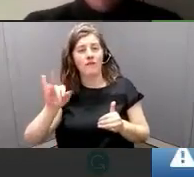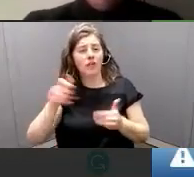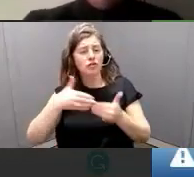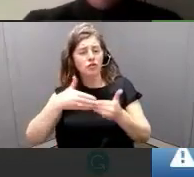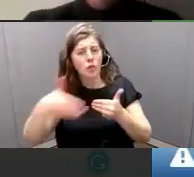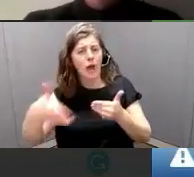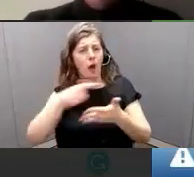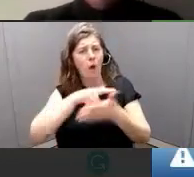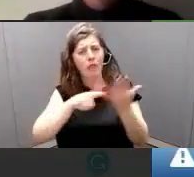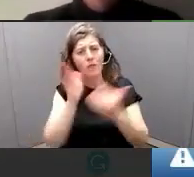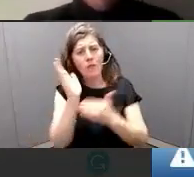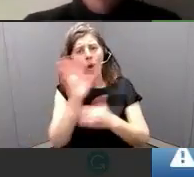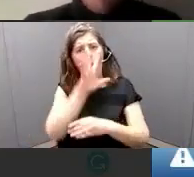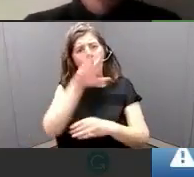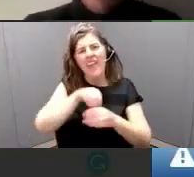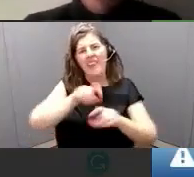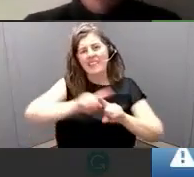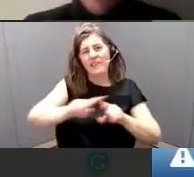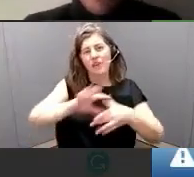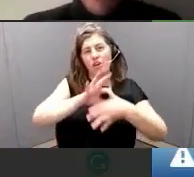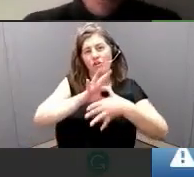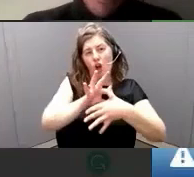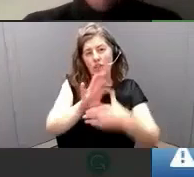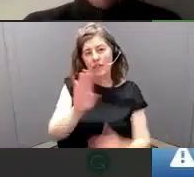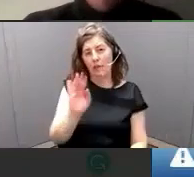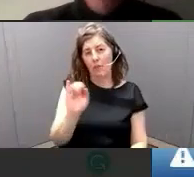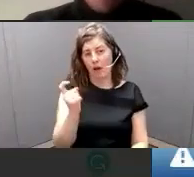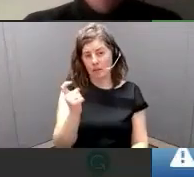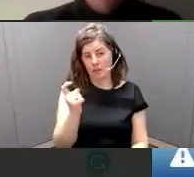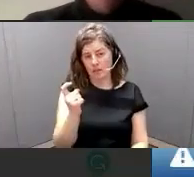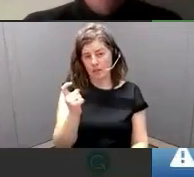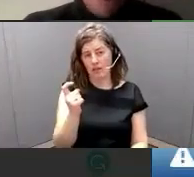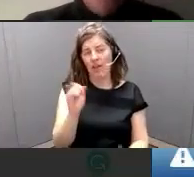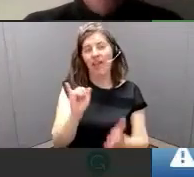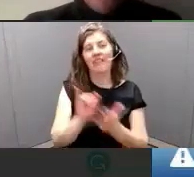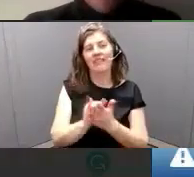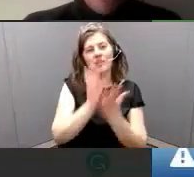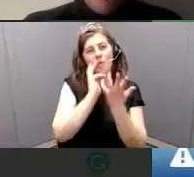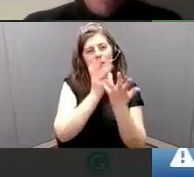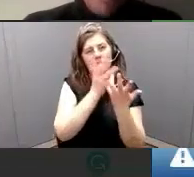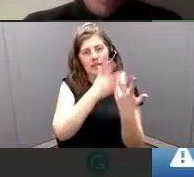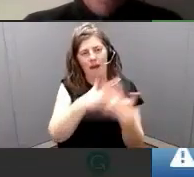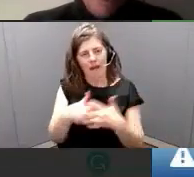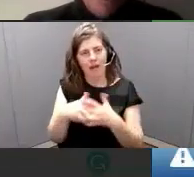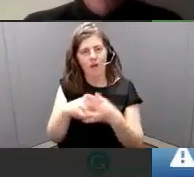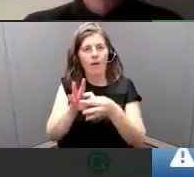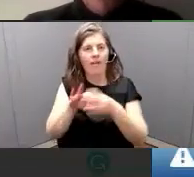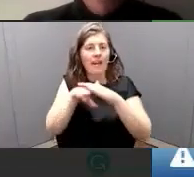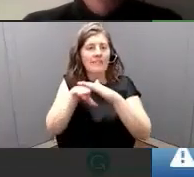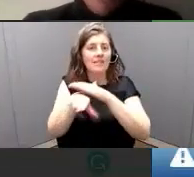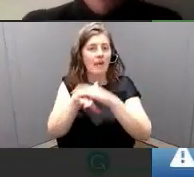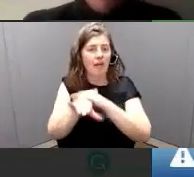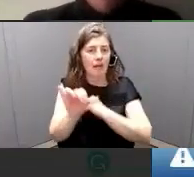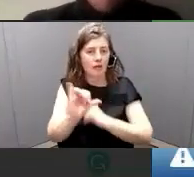presentation within the different content boxes. And this ties in also to accessibility as well.